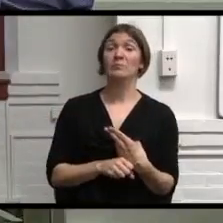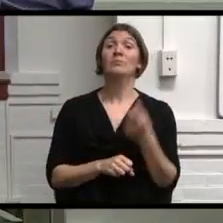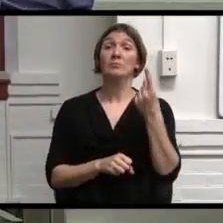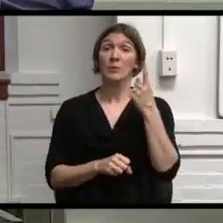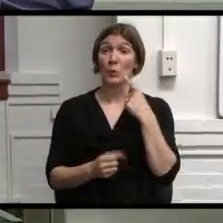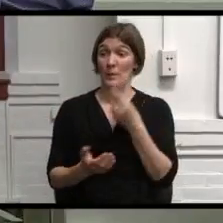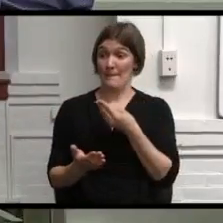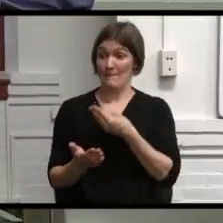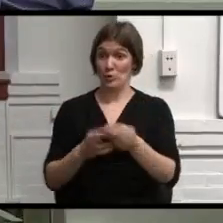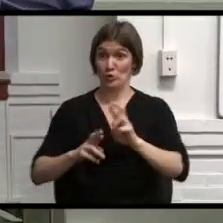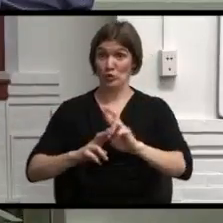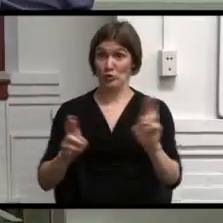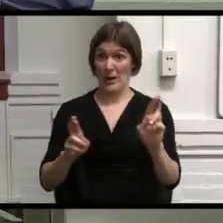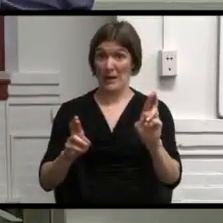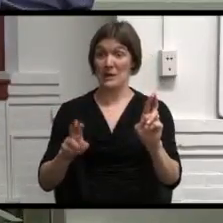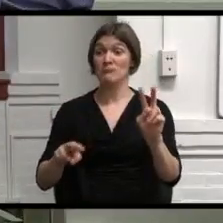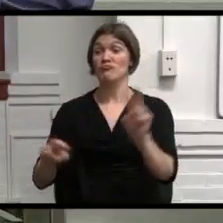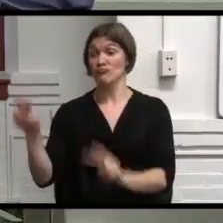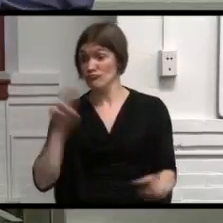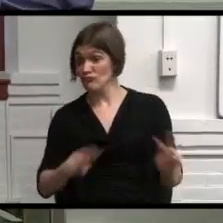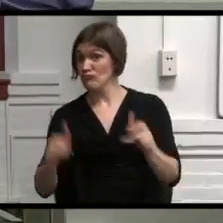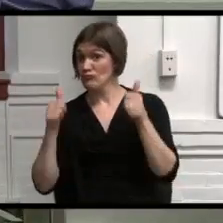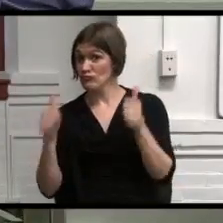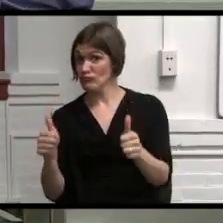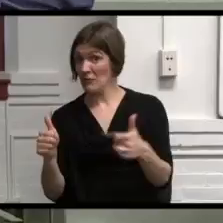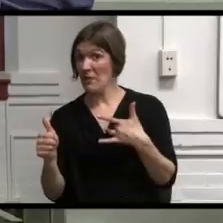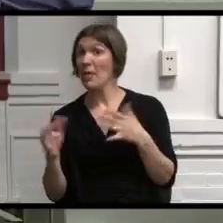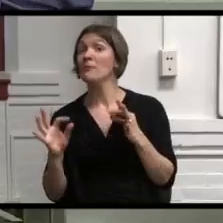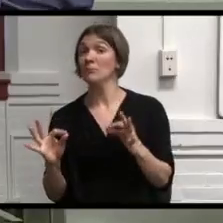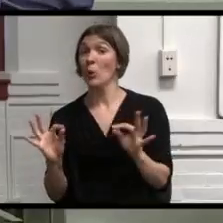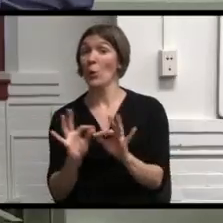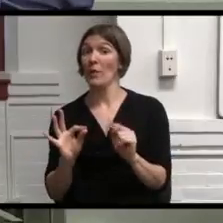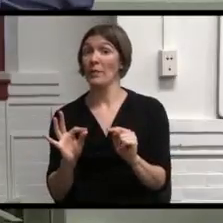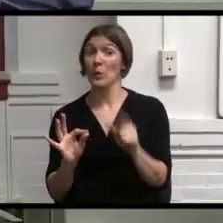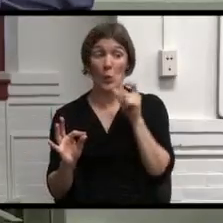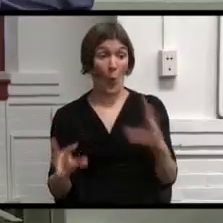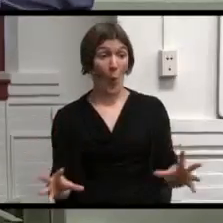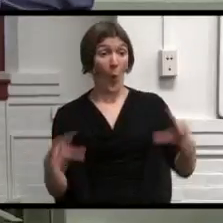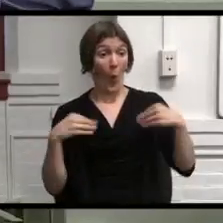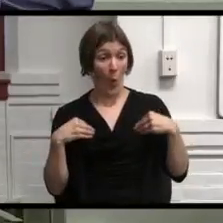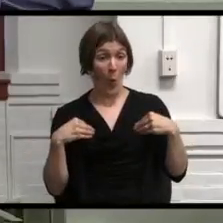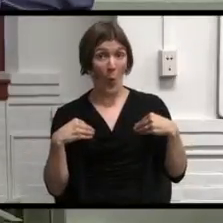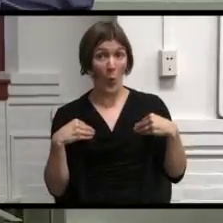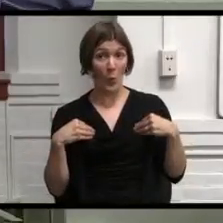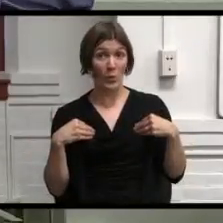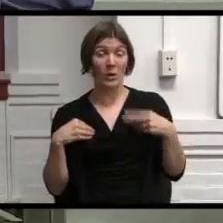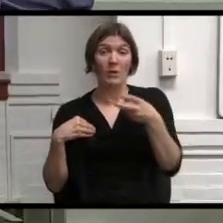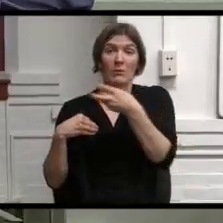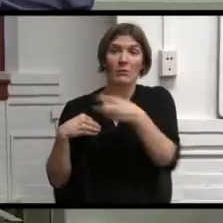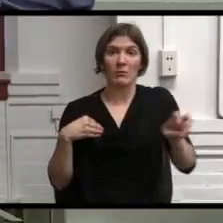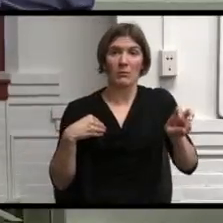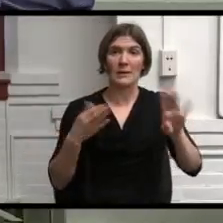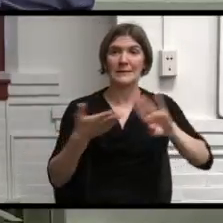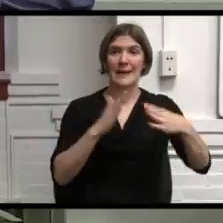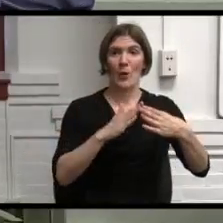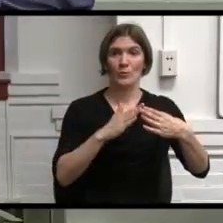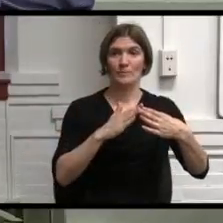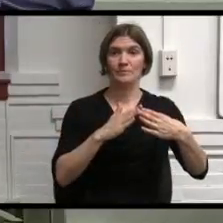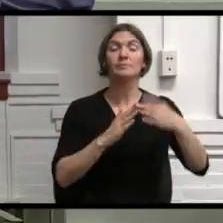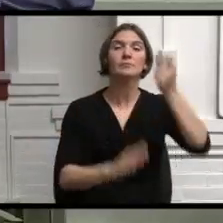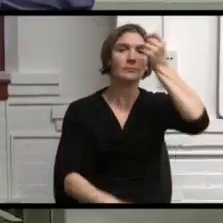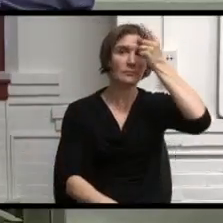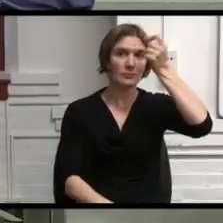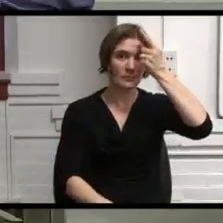its purchase and doing environmental review of the parcel, that the ownership of the parcel would potentially pass to the town. Under